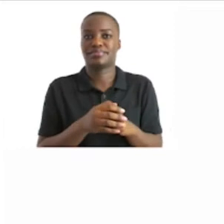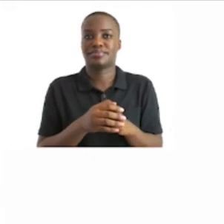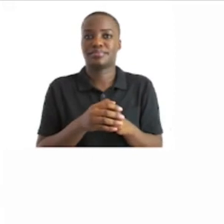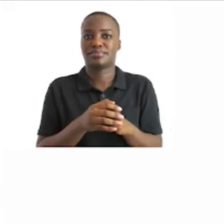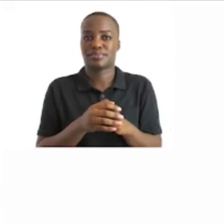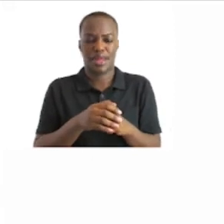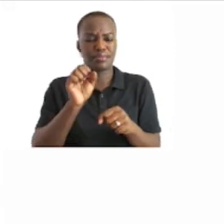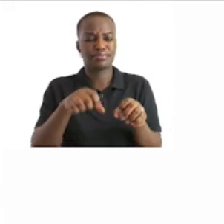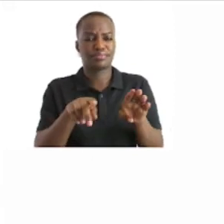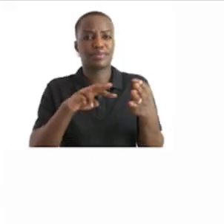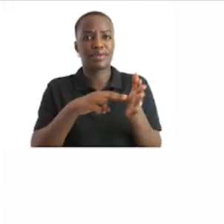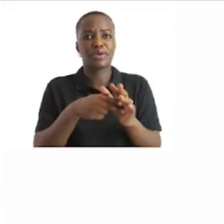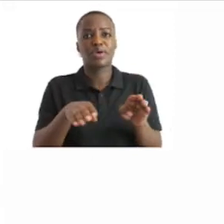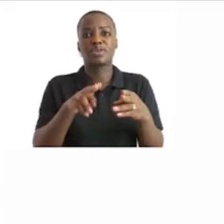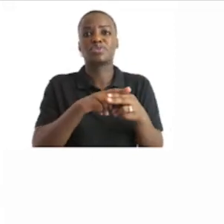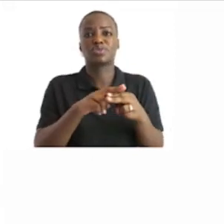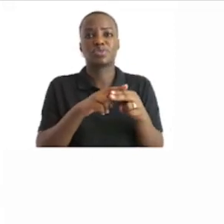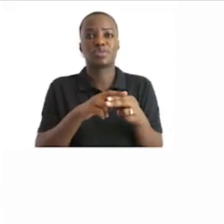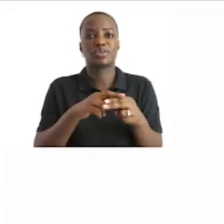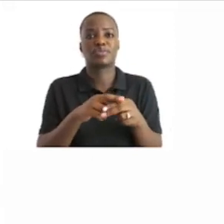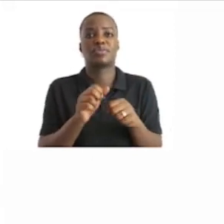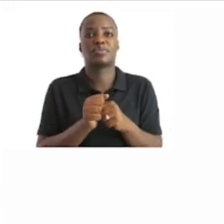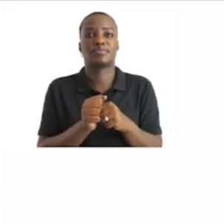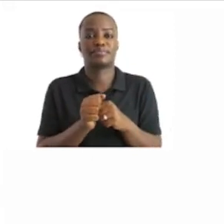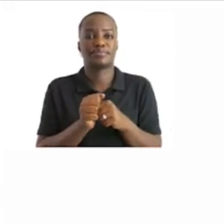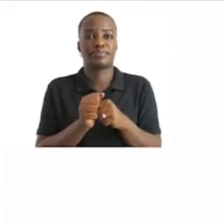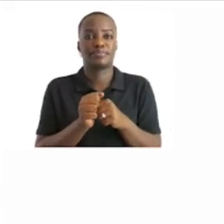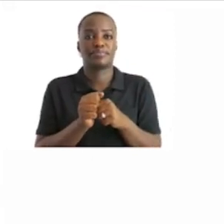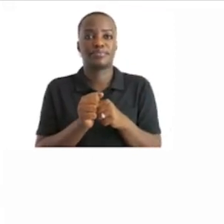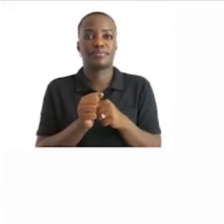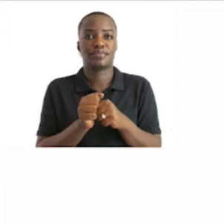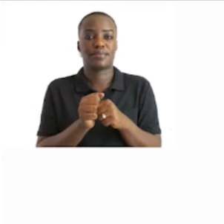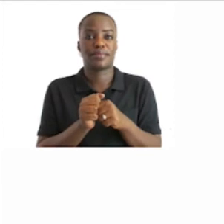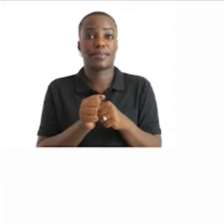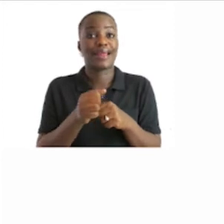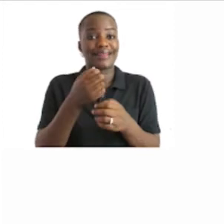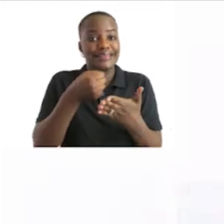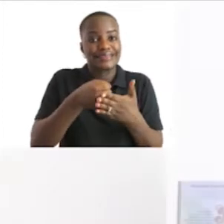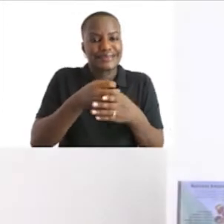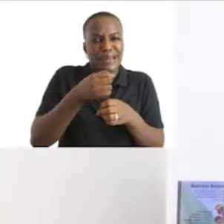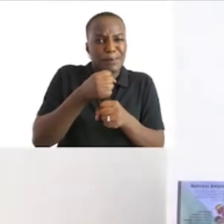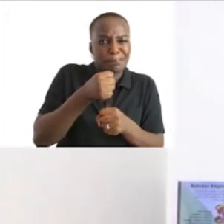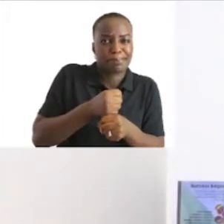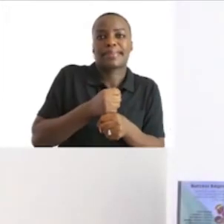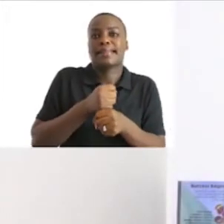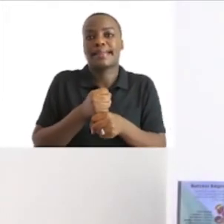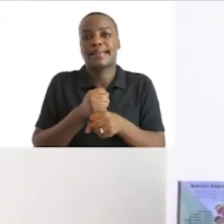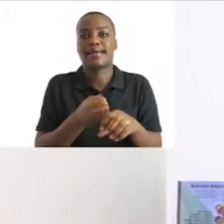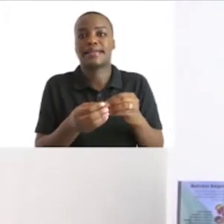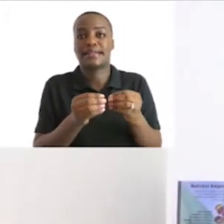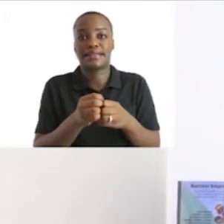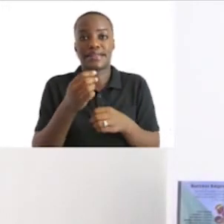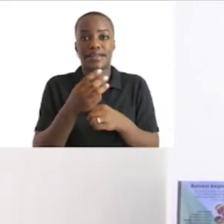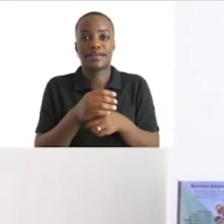that means we can use the same method for the same answer. Let's try a difficult one together. You can see there's the third